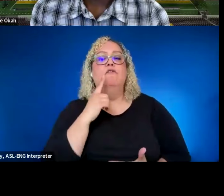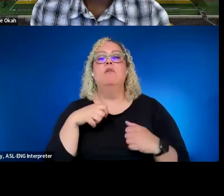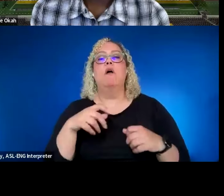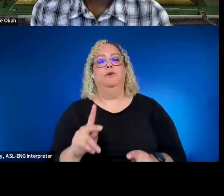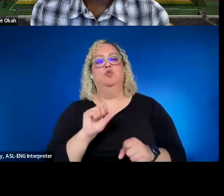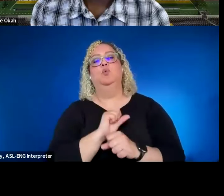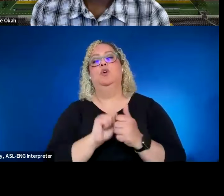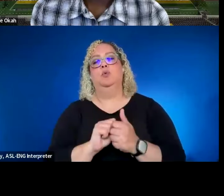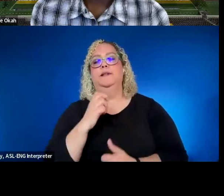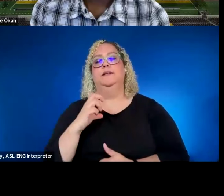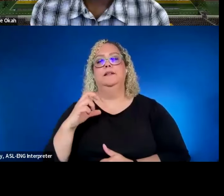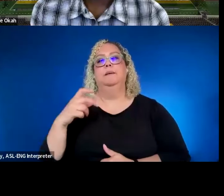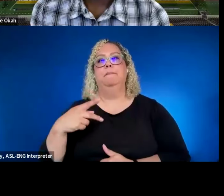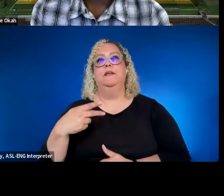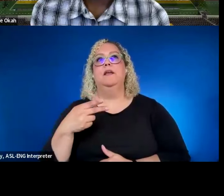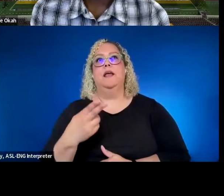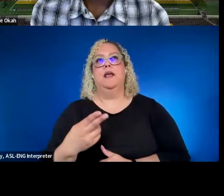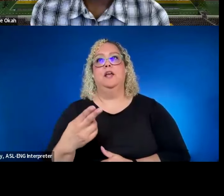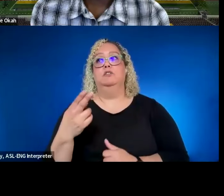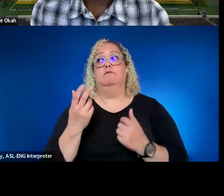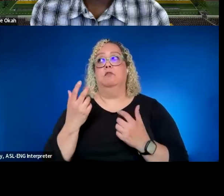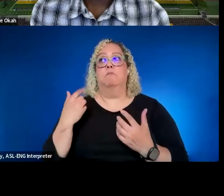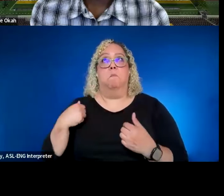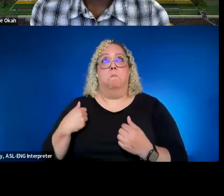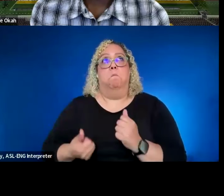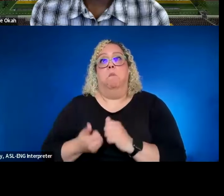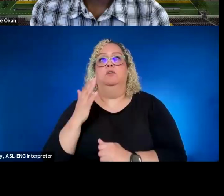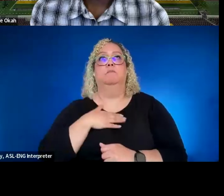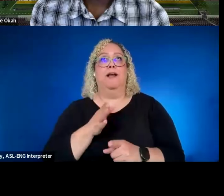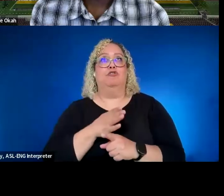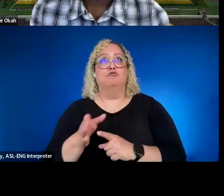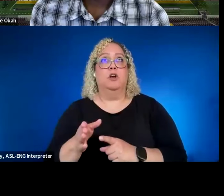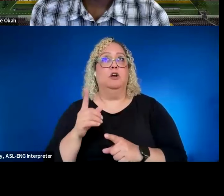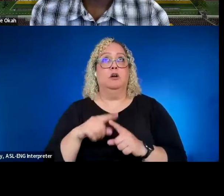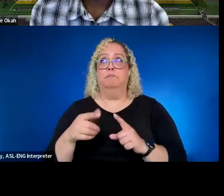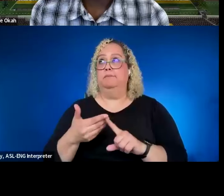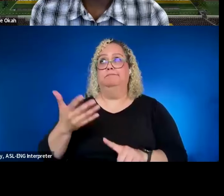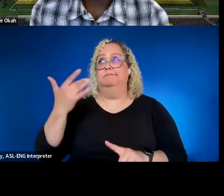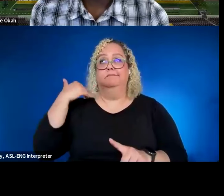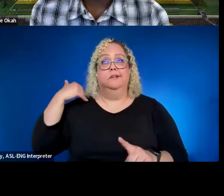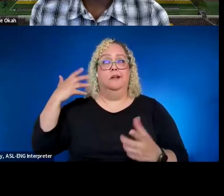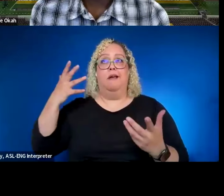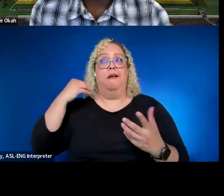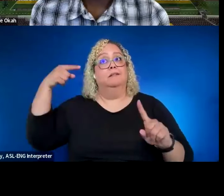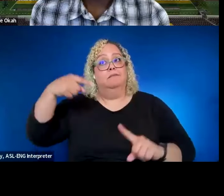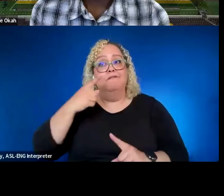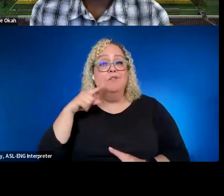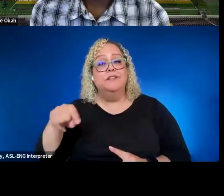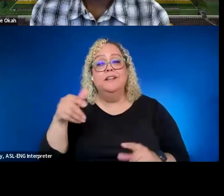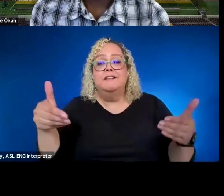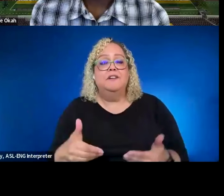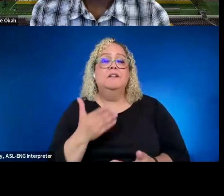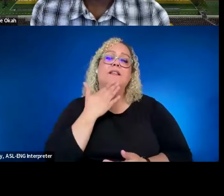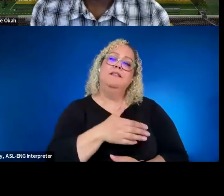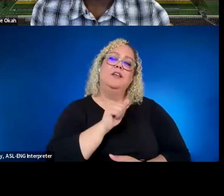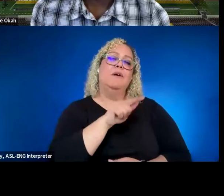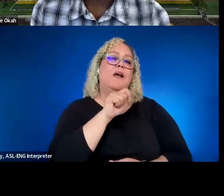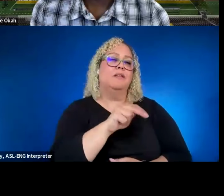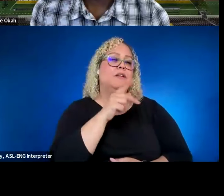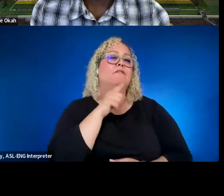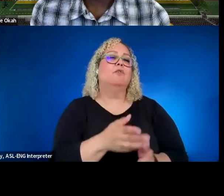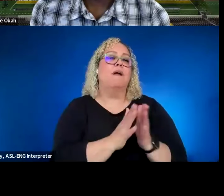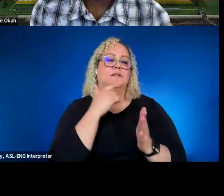but particularly for this invitation. And thank you for asking us, Alan, to be part of the